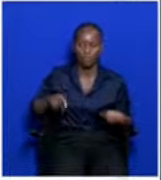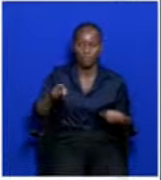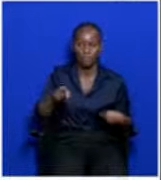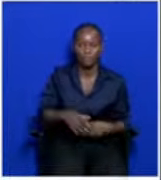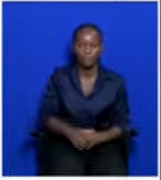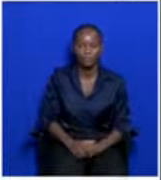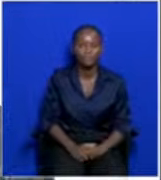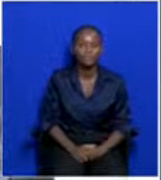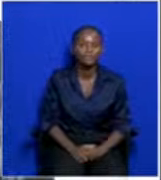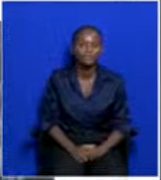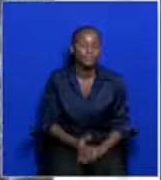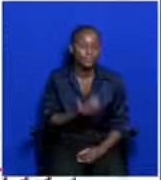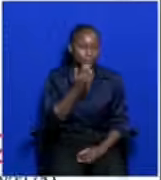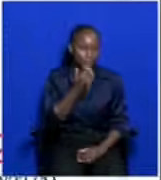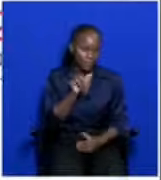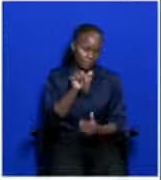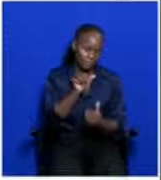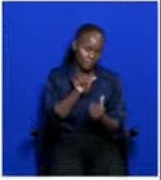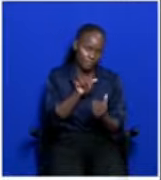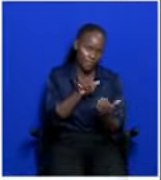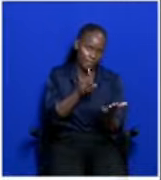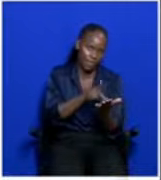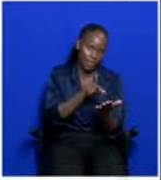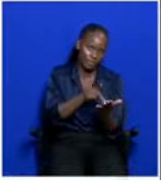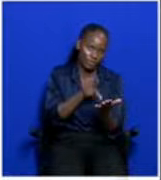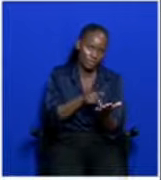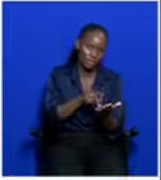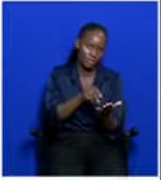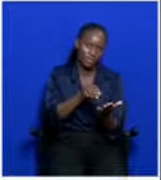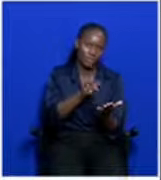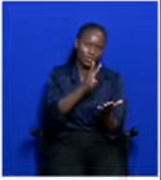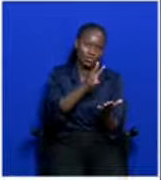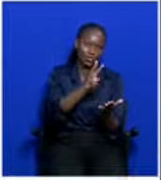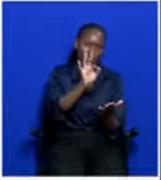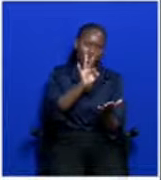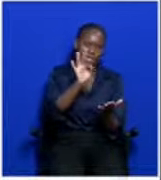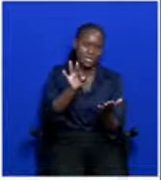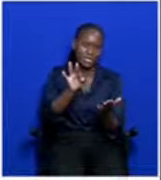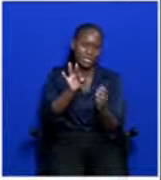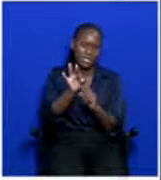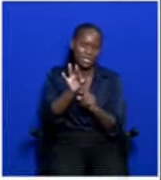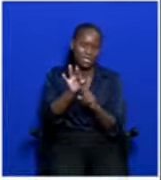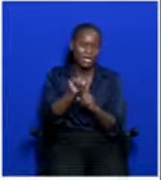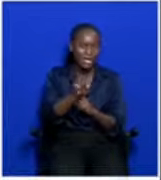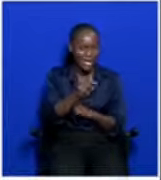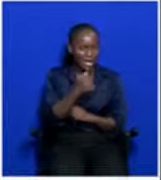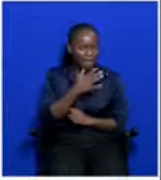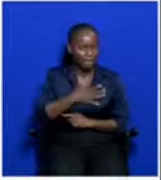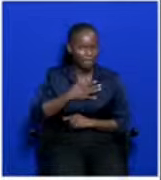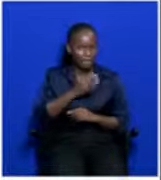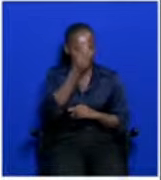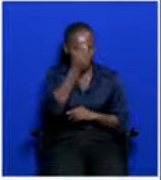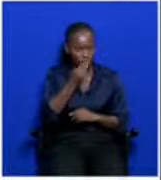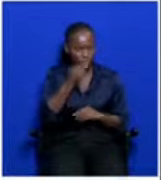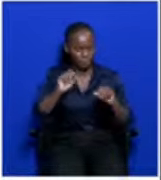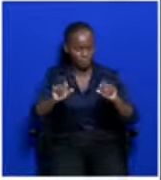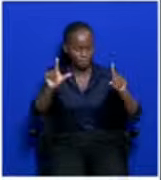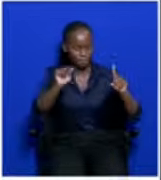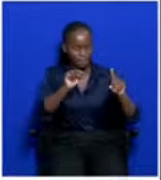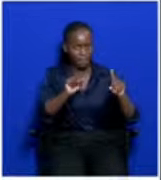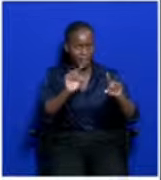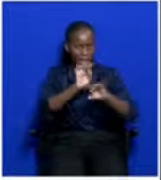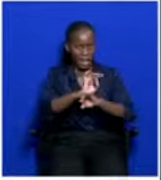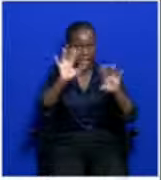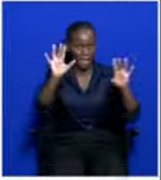233, if we could project that, I think it might be a clearer picture if it's the same person. Yeah, this is Keisha